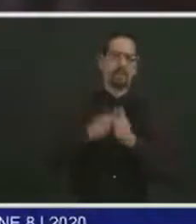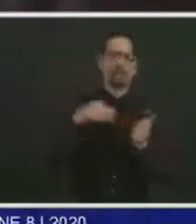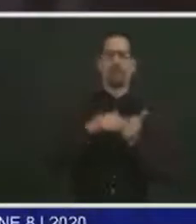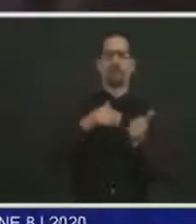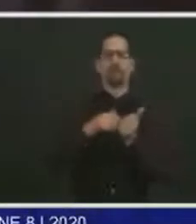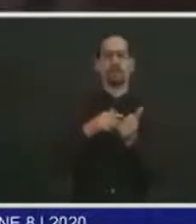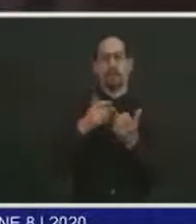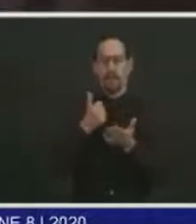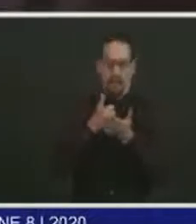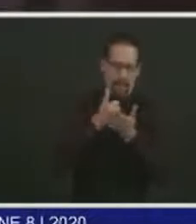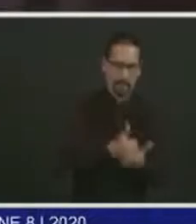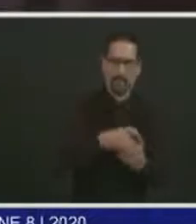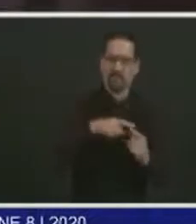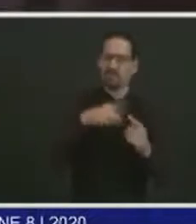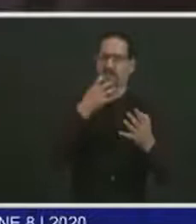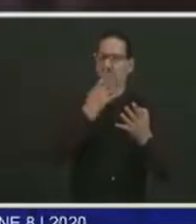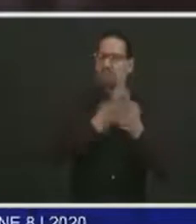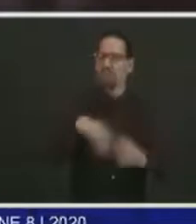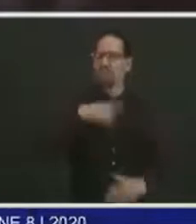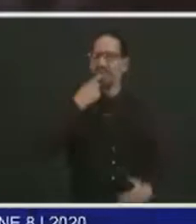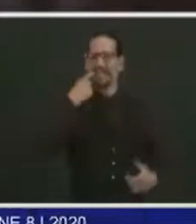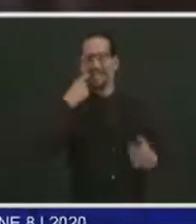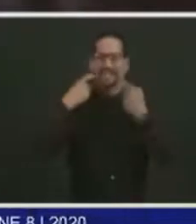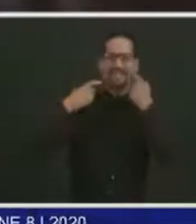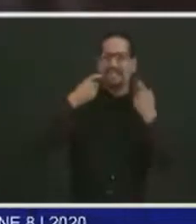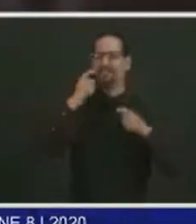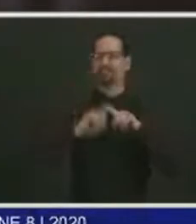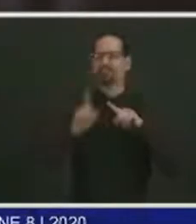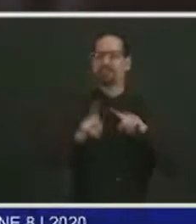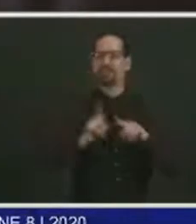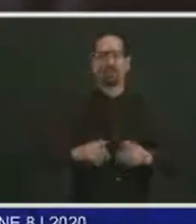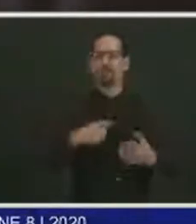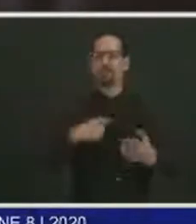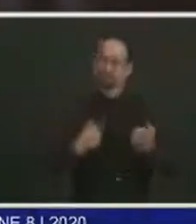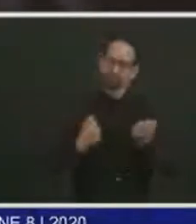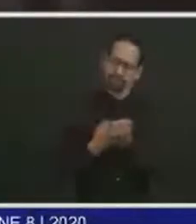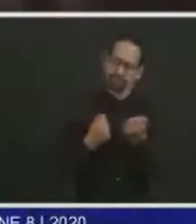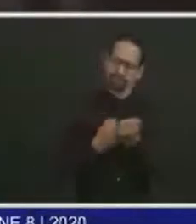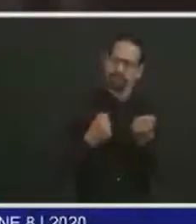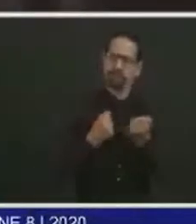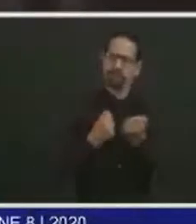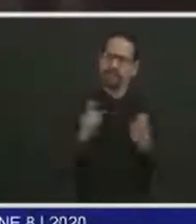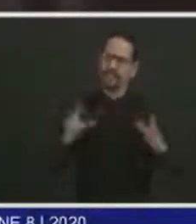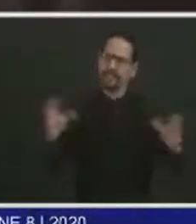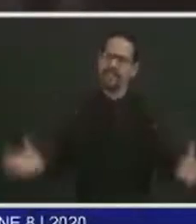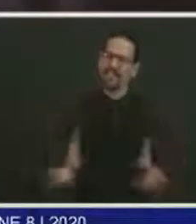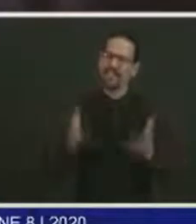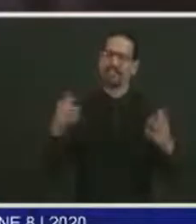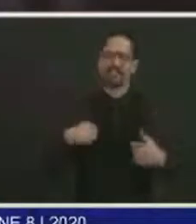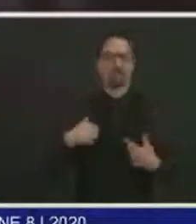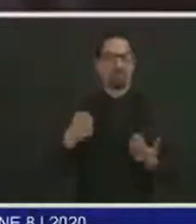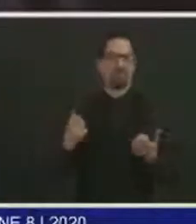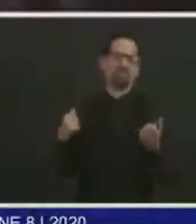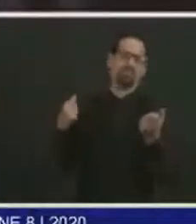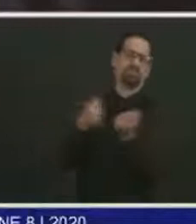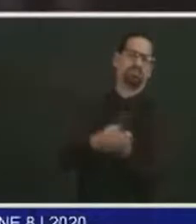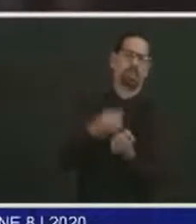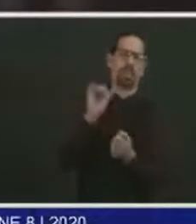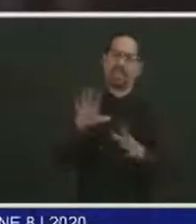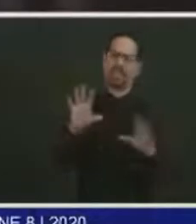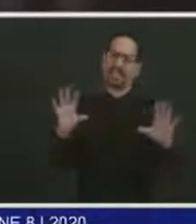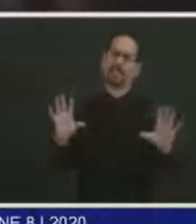prison. So I am absolutely in favor of pushing. I would love to have the